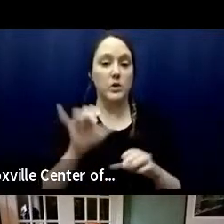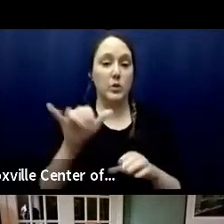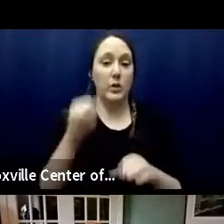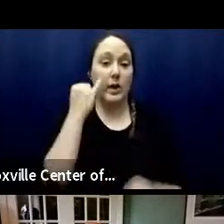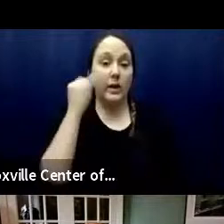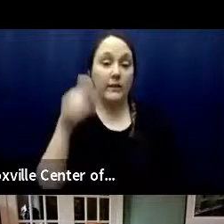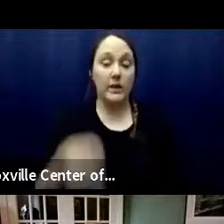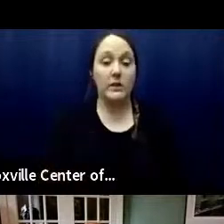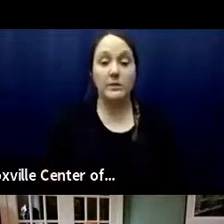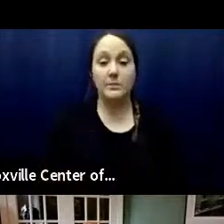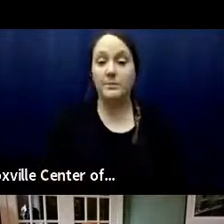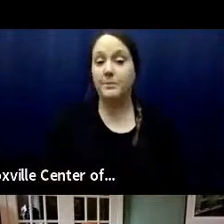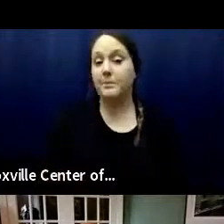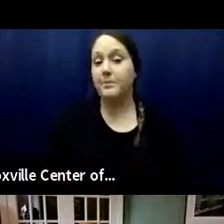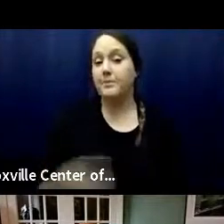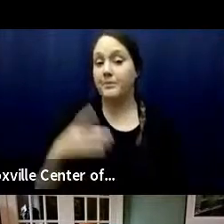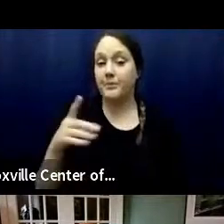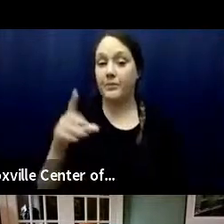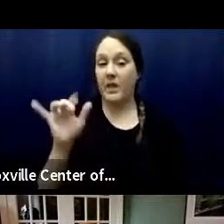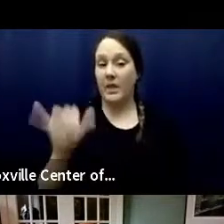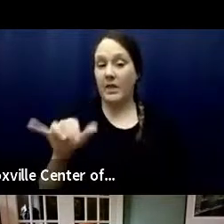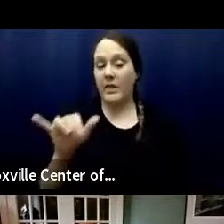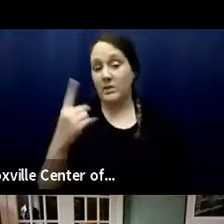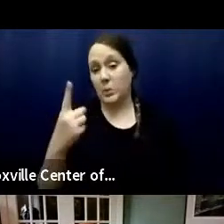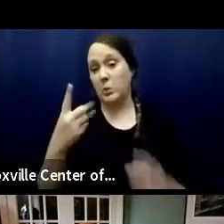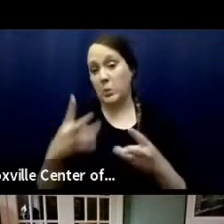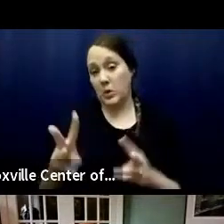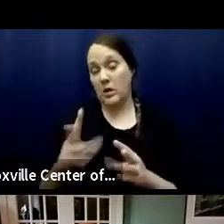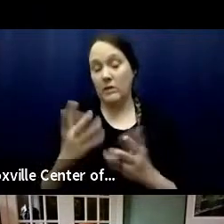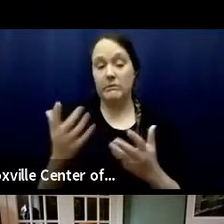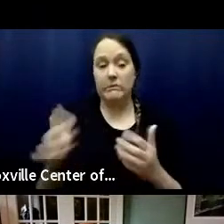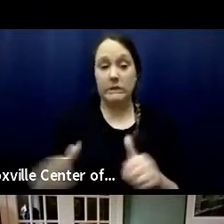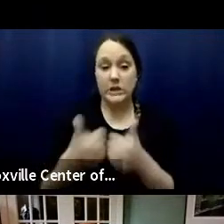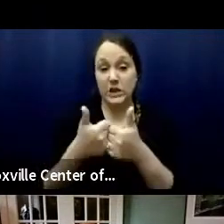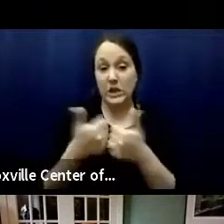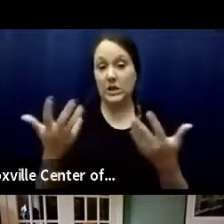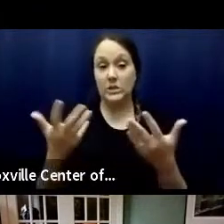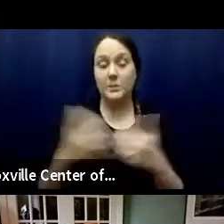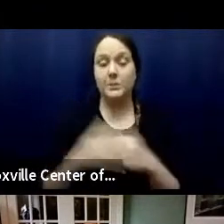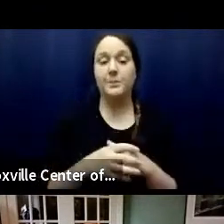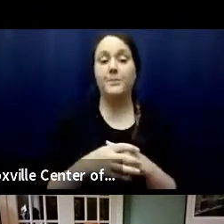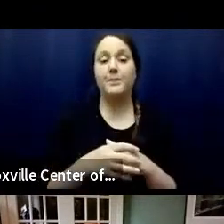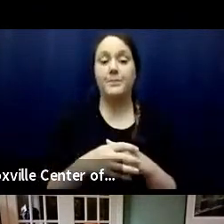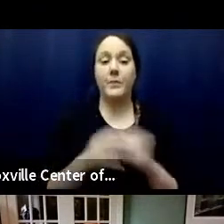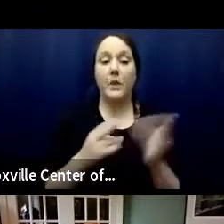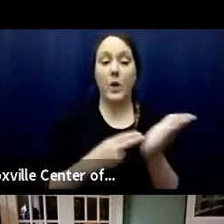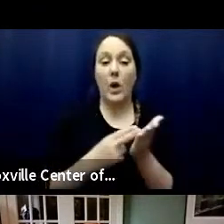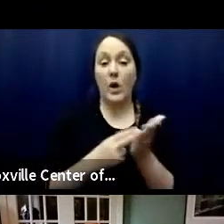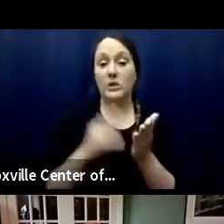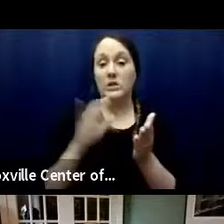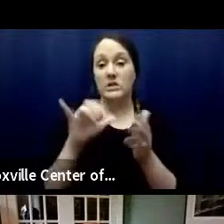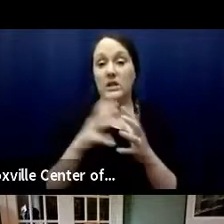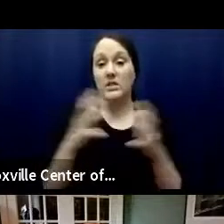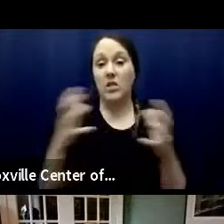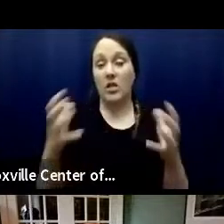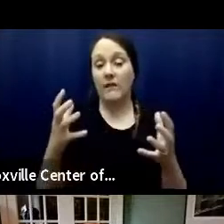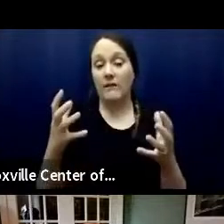necessary. Right. So, I mean, that is an avenue. The challenge with that is, I mean, that honestly, that's a lot